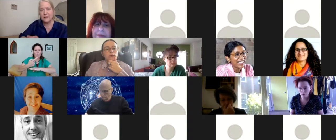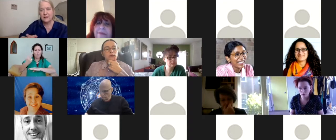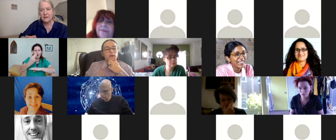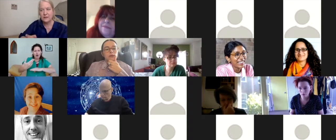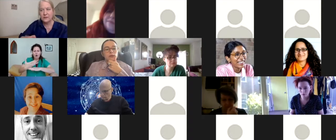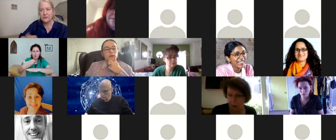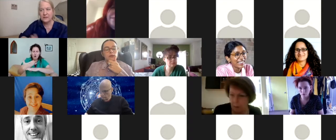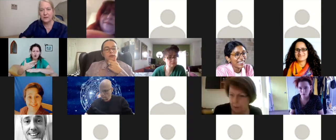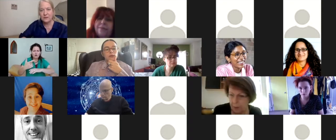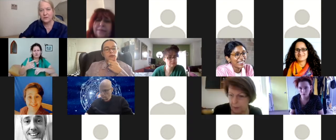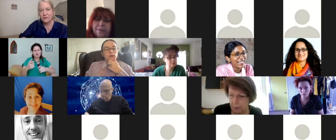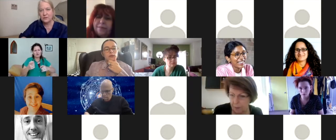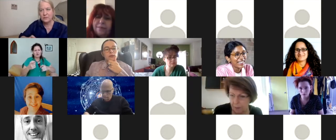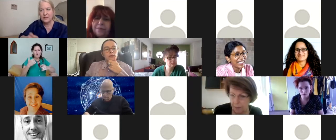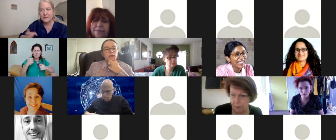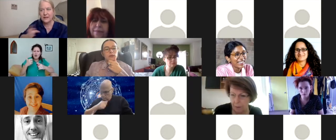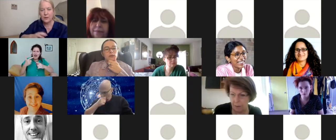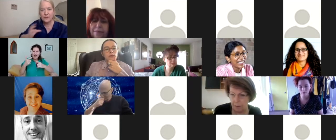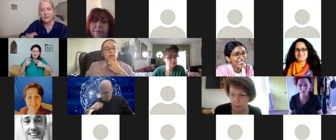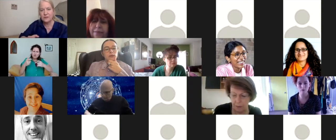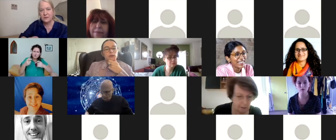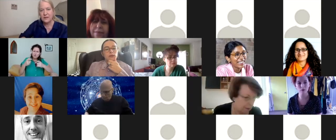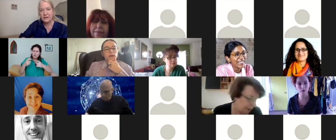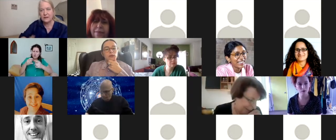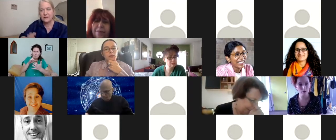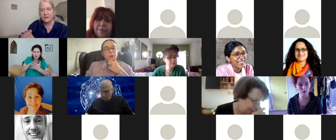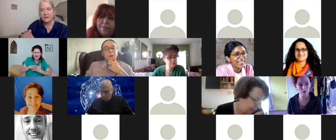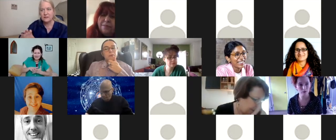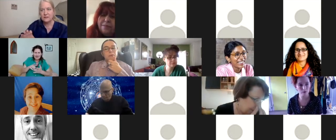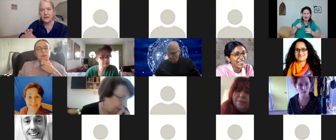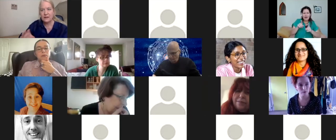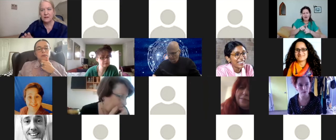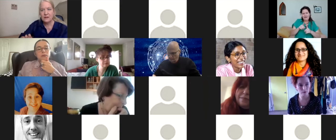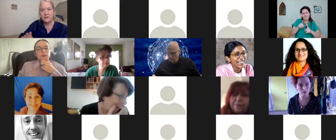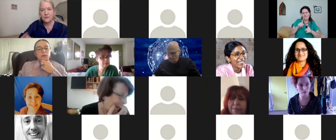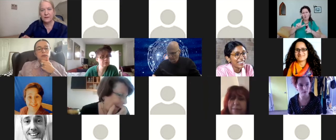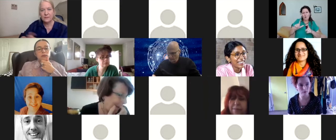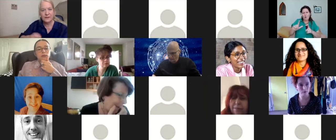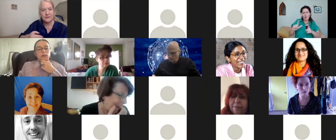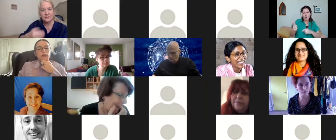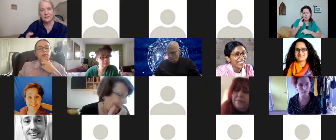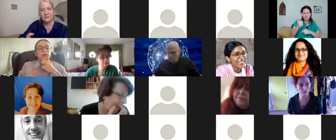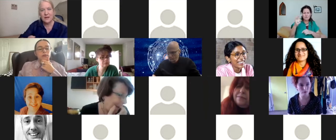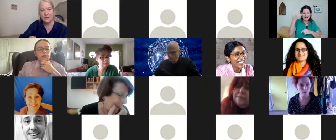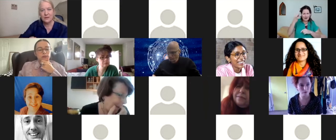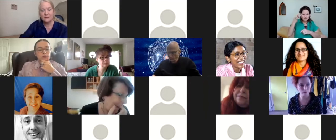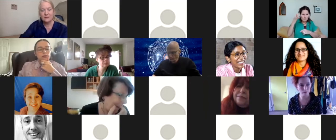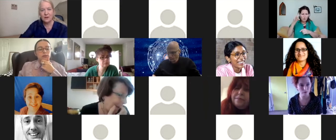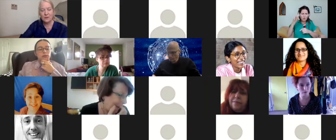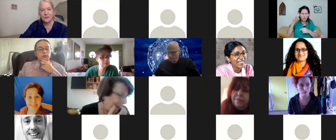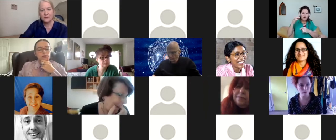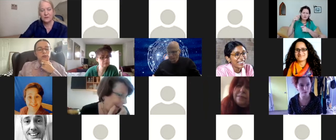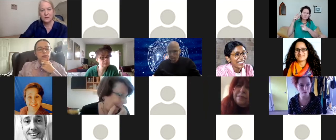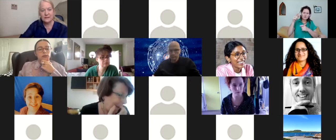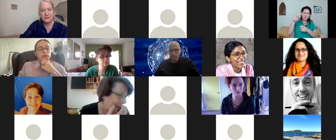say, Lewisham Council to be able to help you to do that? Like, say, to fund a person to come down and help